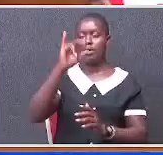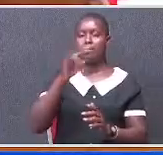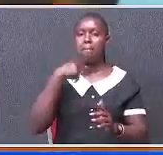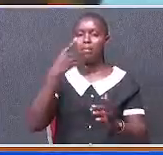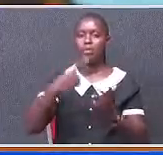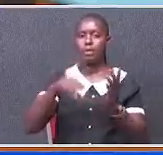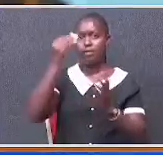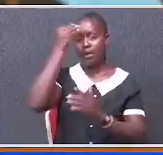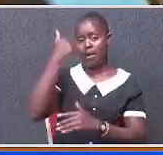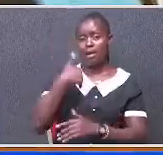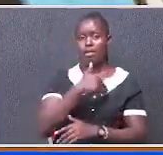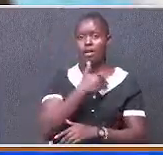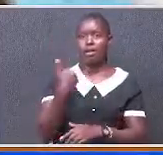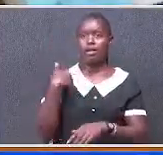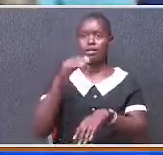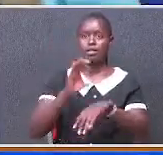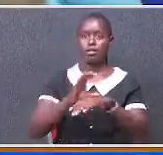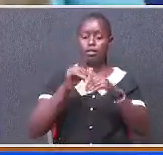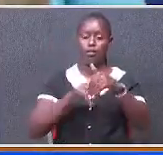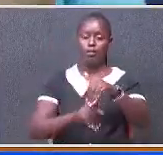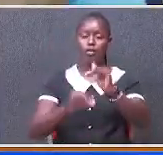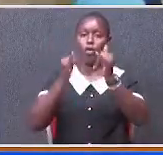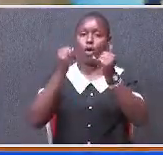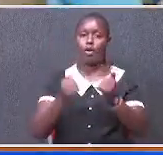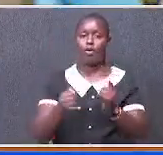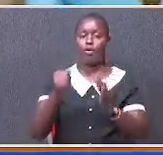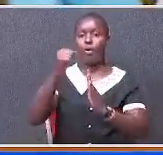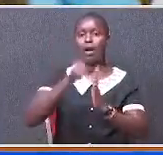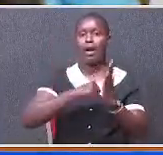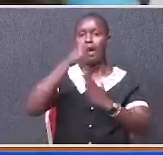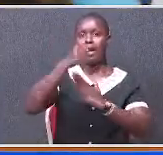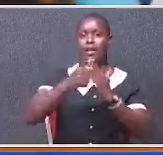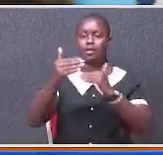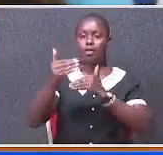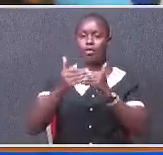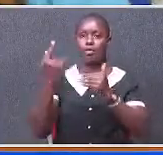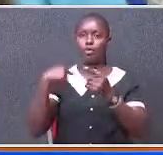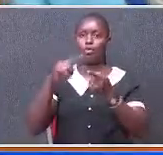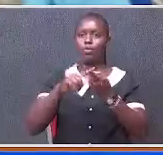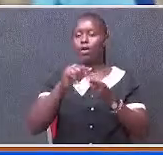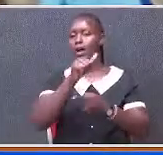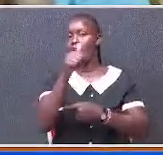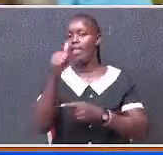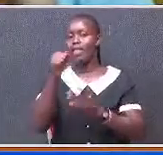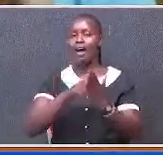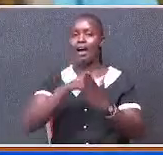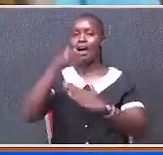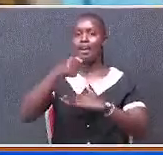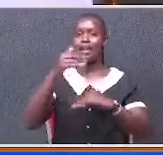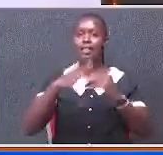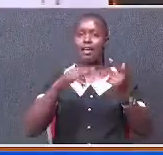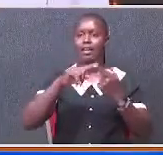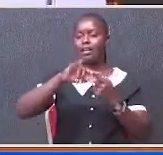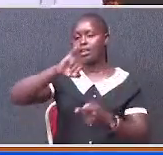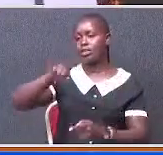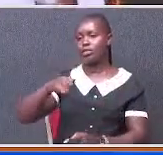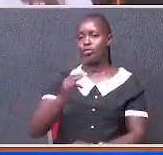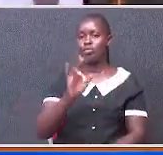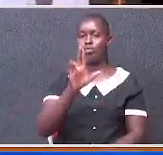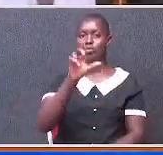Catholic Church should follow a new calendar as it was closer to the solar calendar than the Julian calendar.